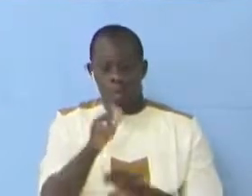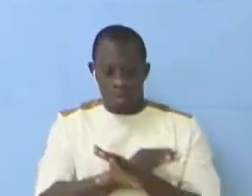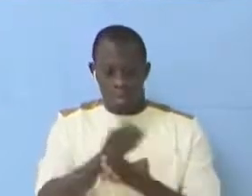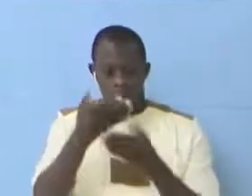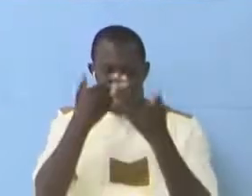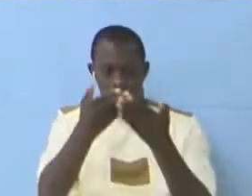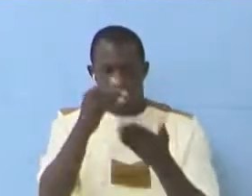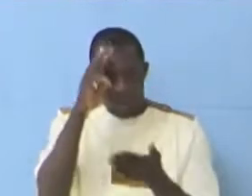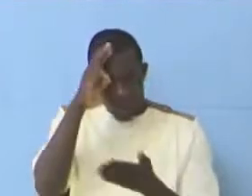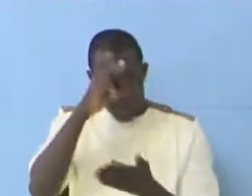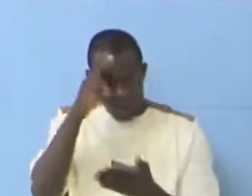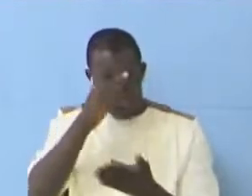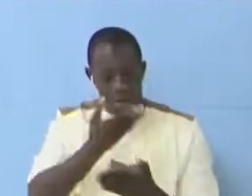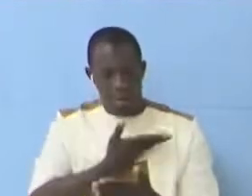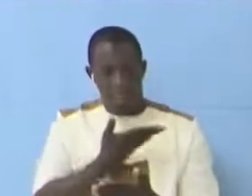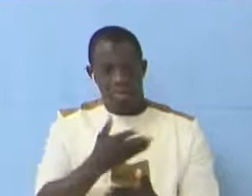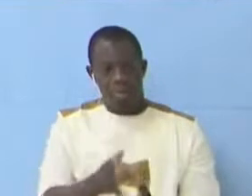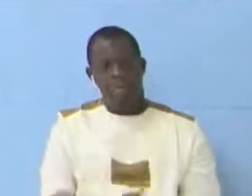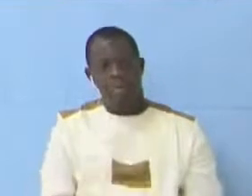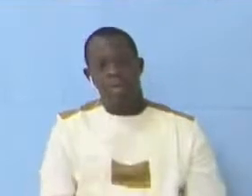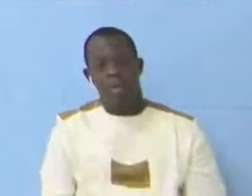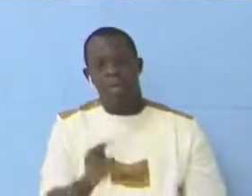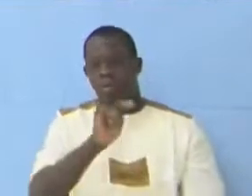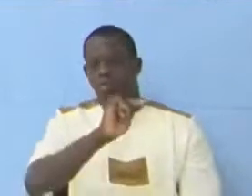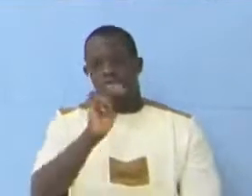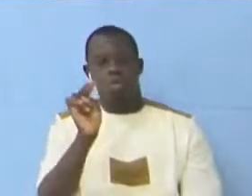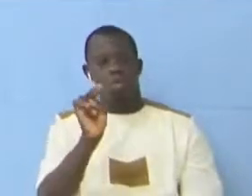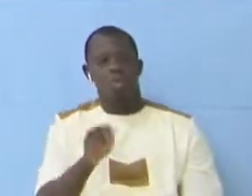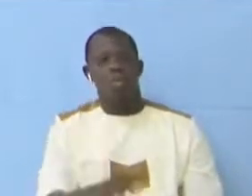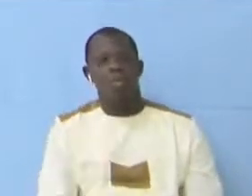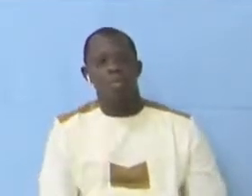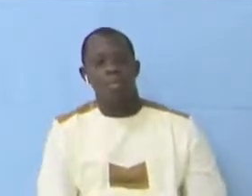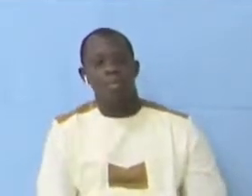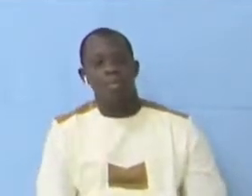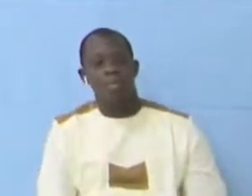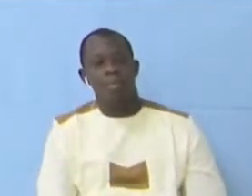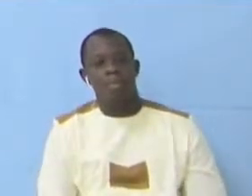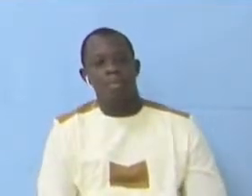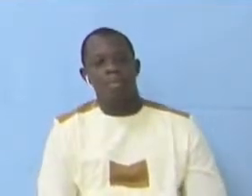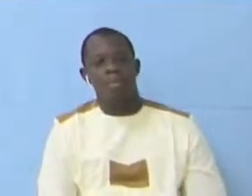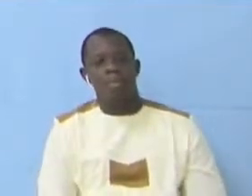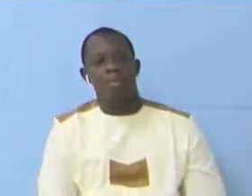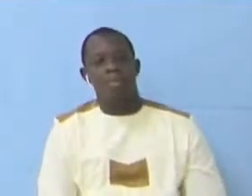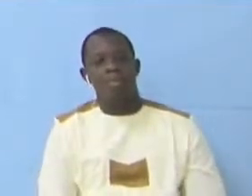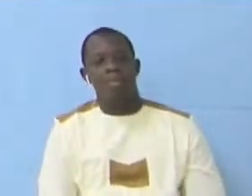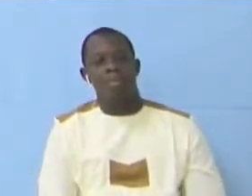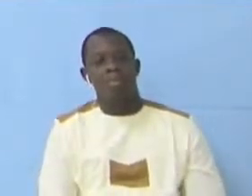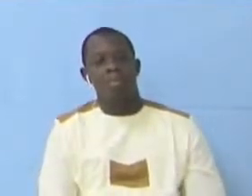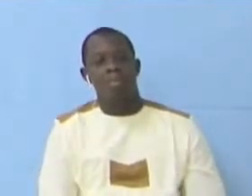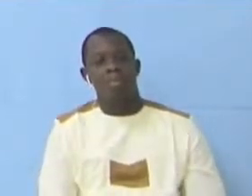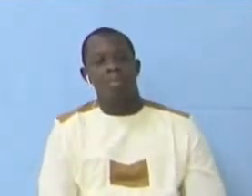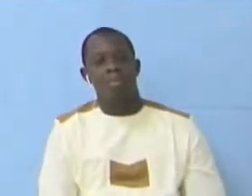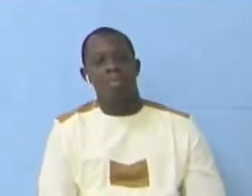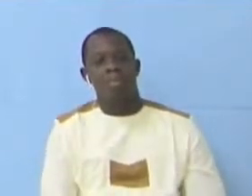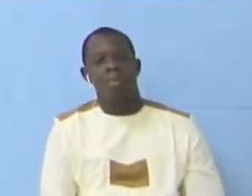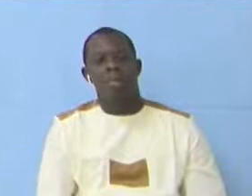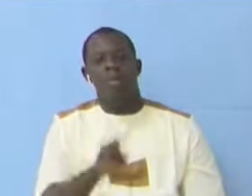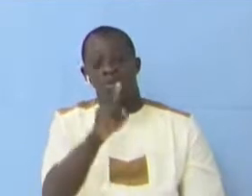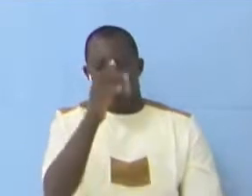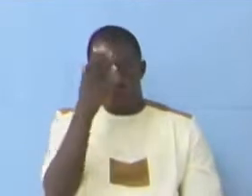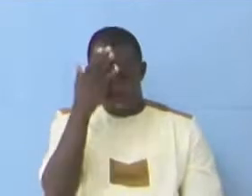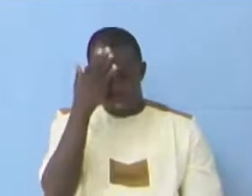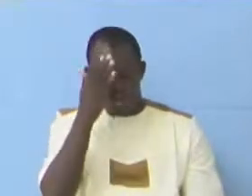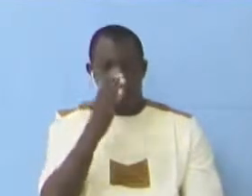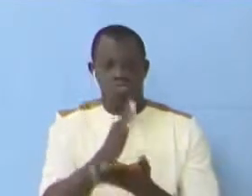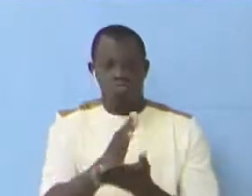reasons? waxoon nañ la benn sabab bu war a tax. No. déedéet. Do you know that administratively,